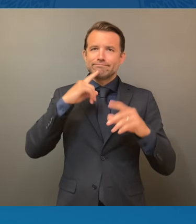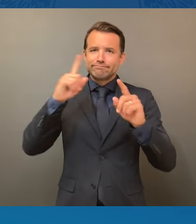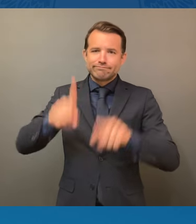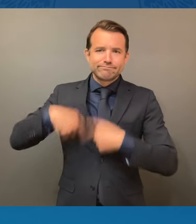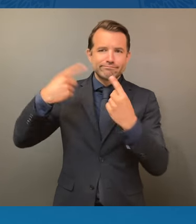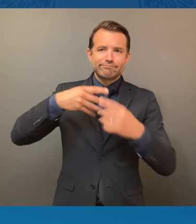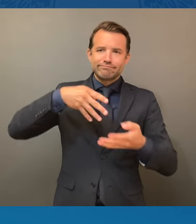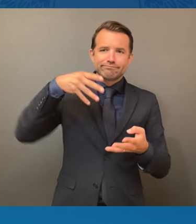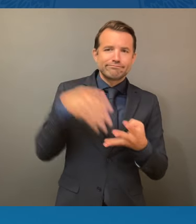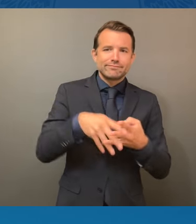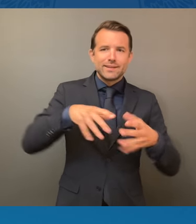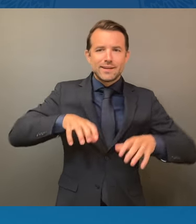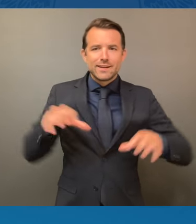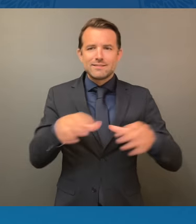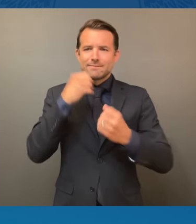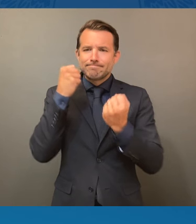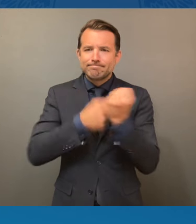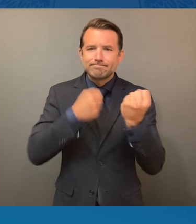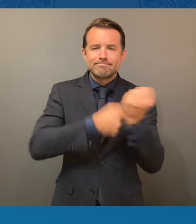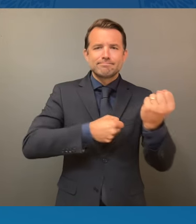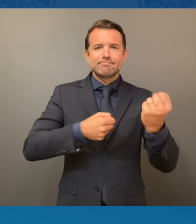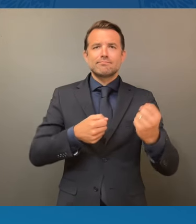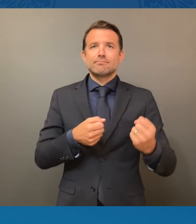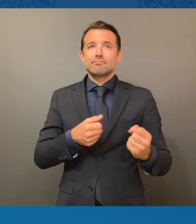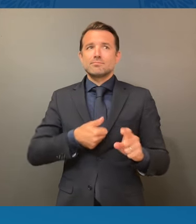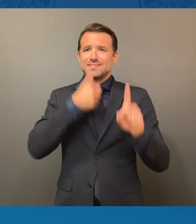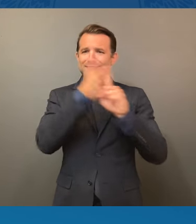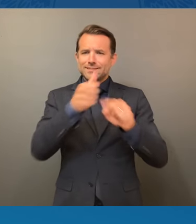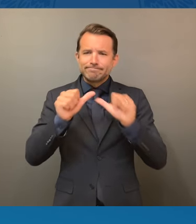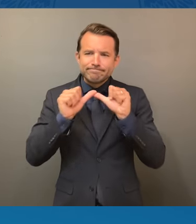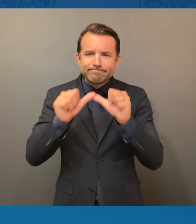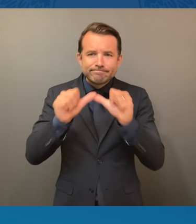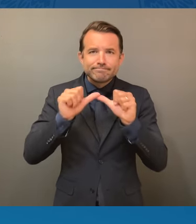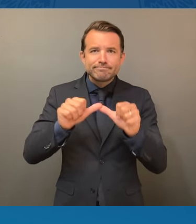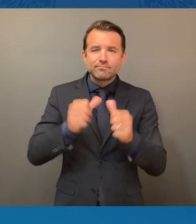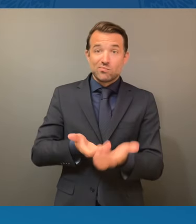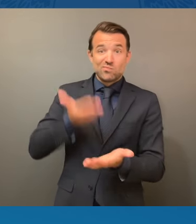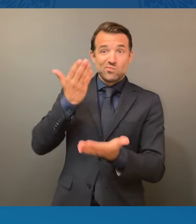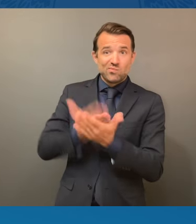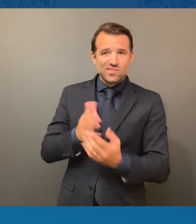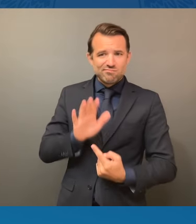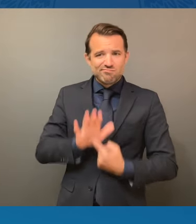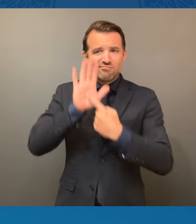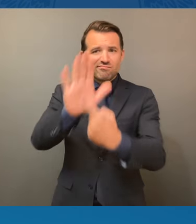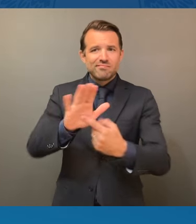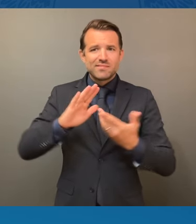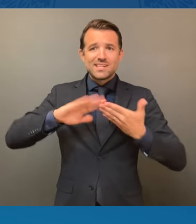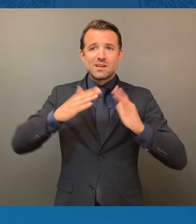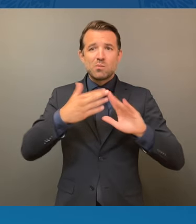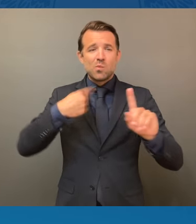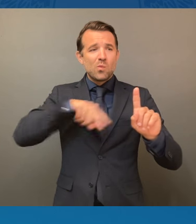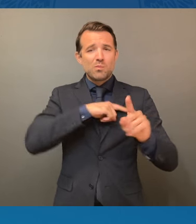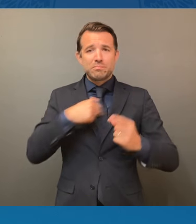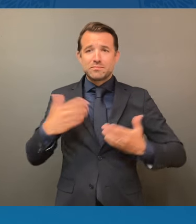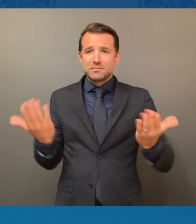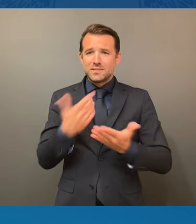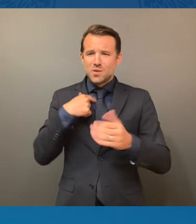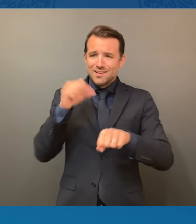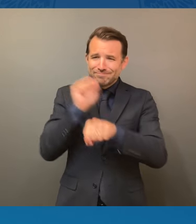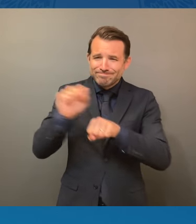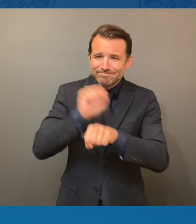and consistently delivering on behalf of our communities. Although she may be the first,